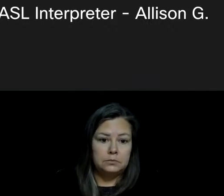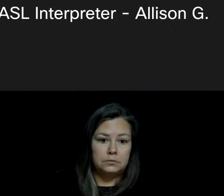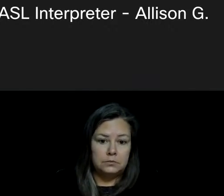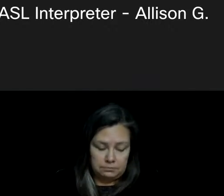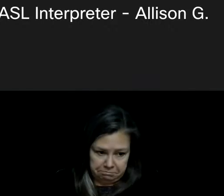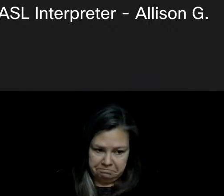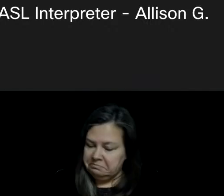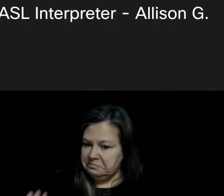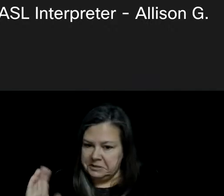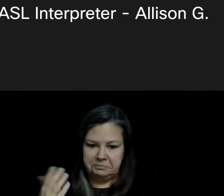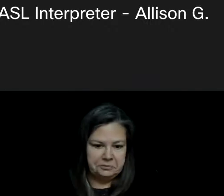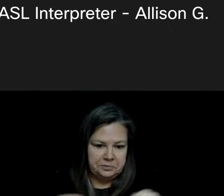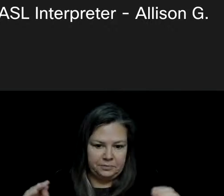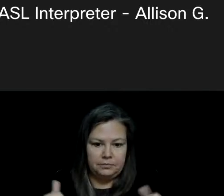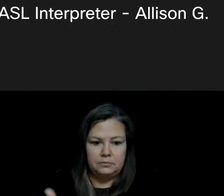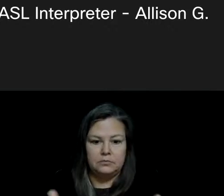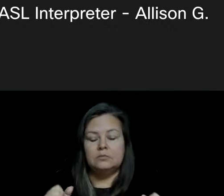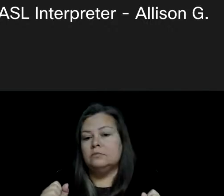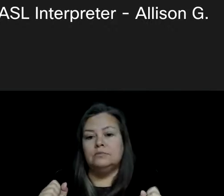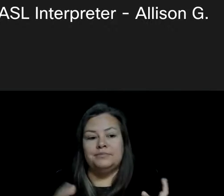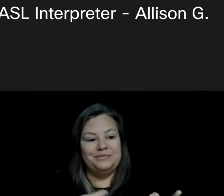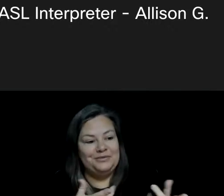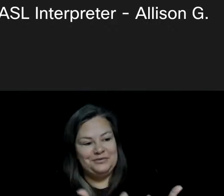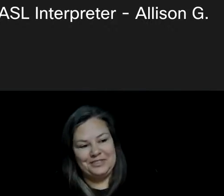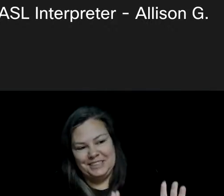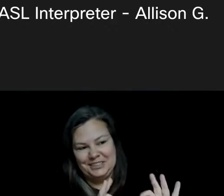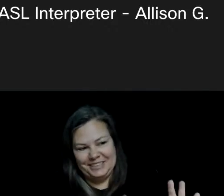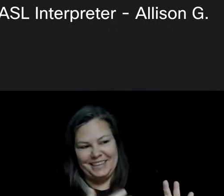All right, not seeing any. You're off the hot seat.